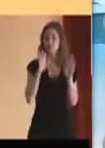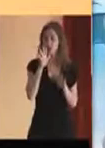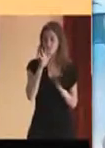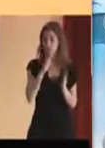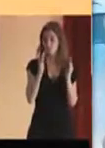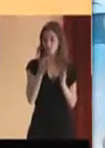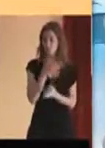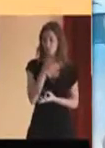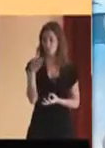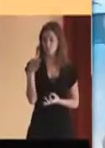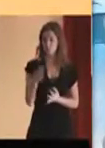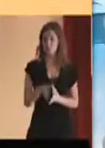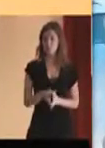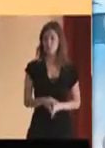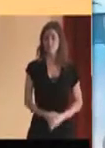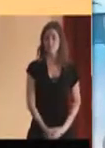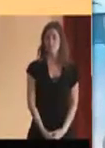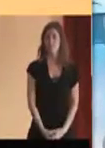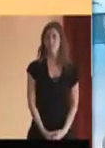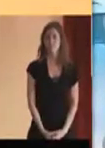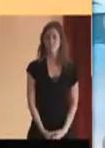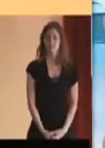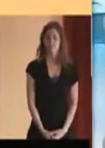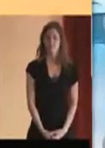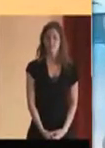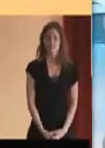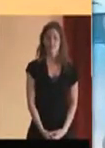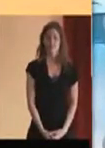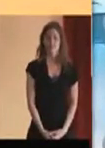any questions, now is the time.